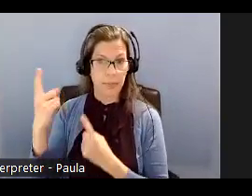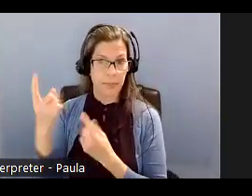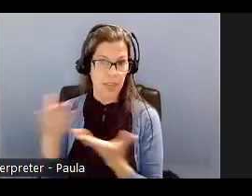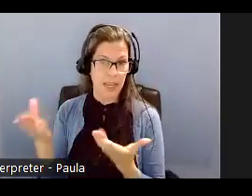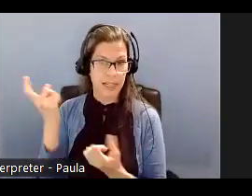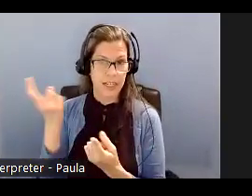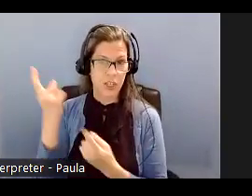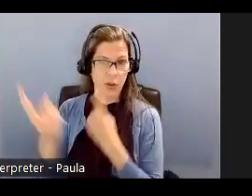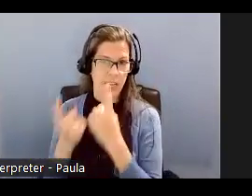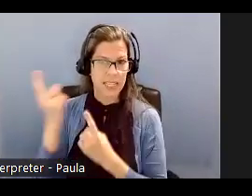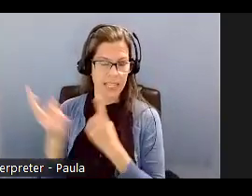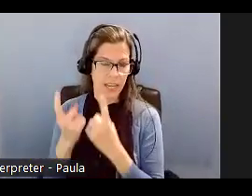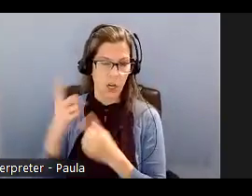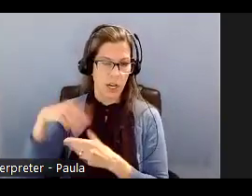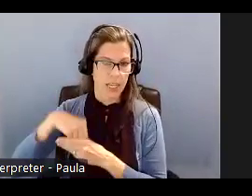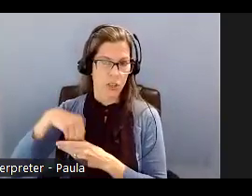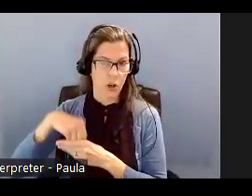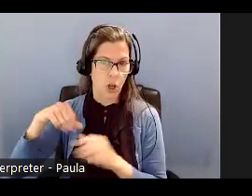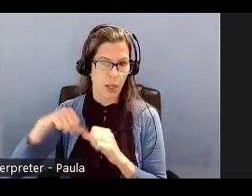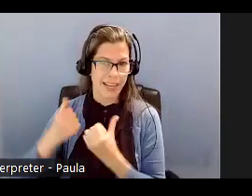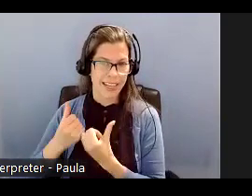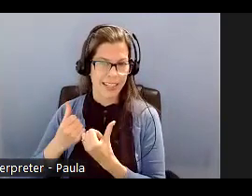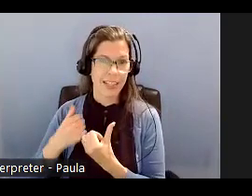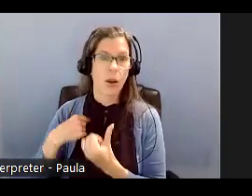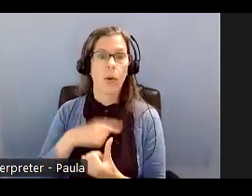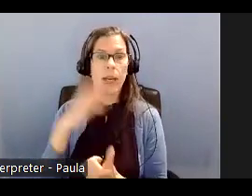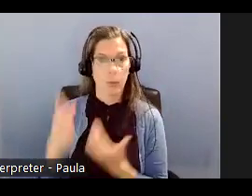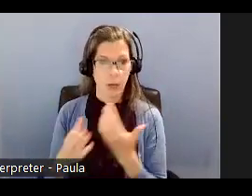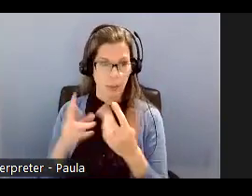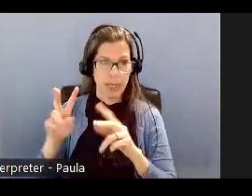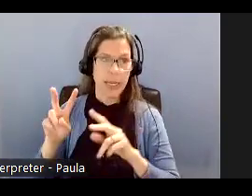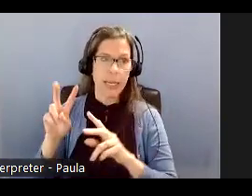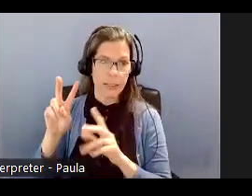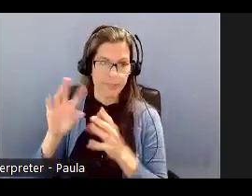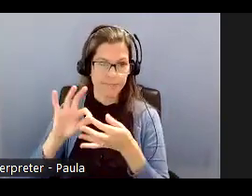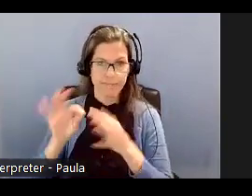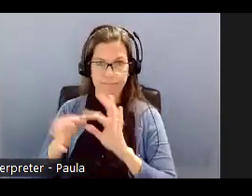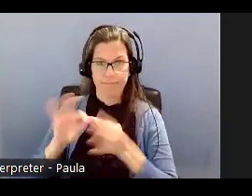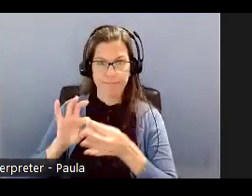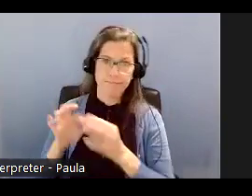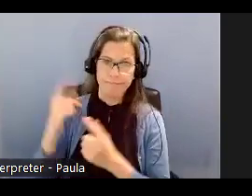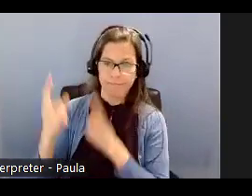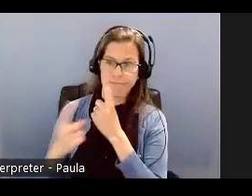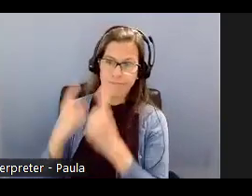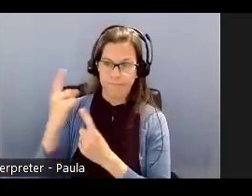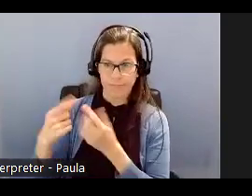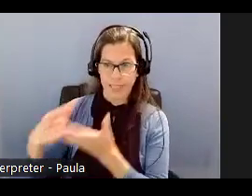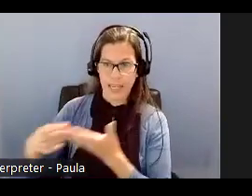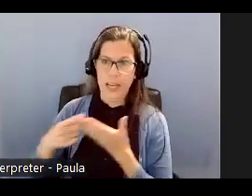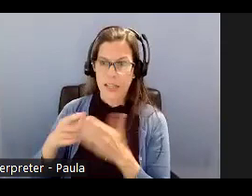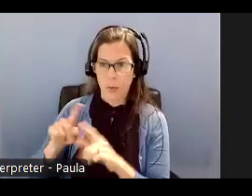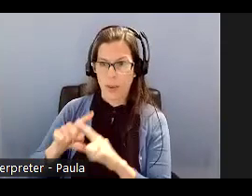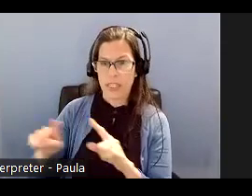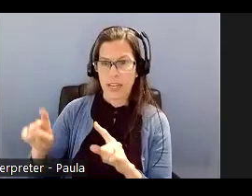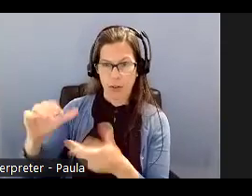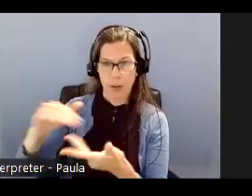internally. We will be thinking that through and sort of discussing that with key stakeholders